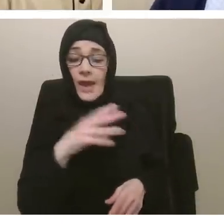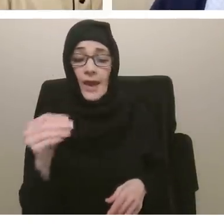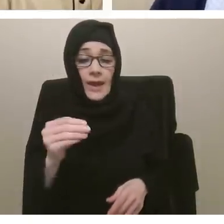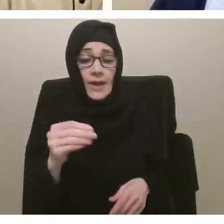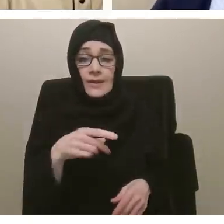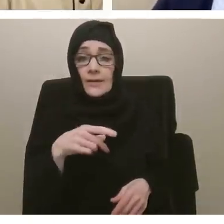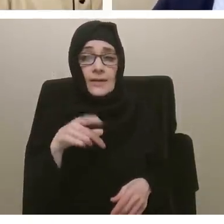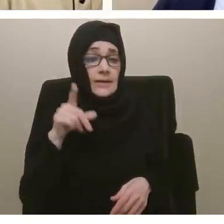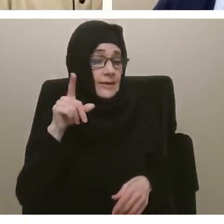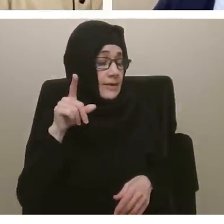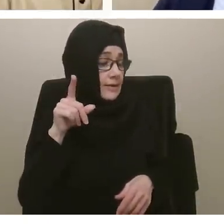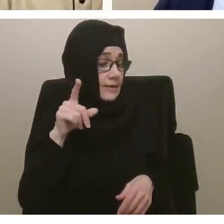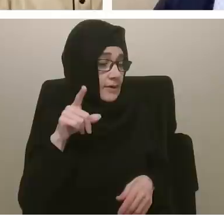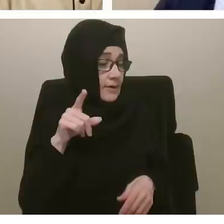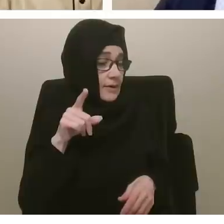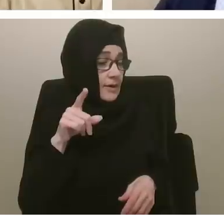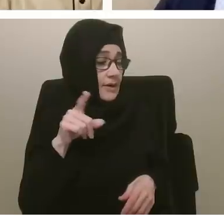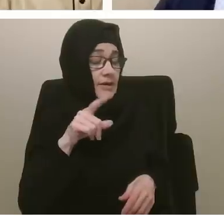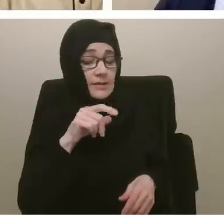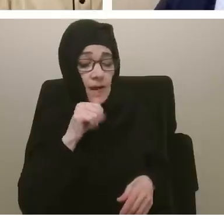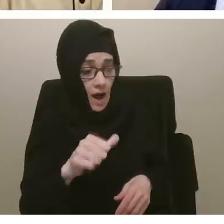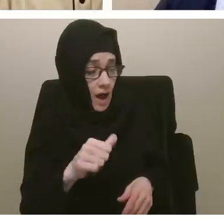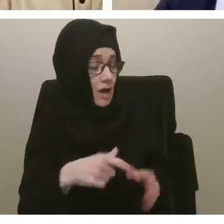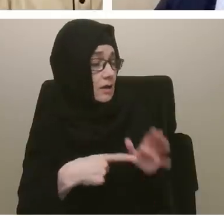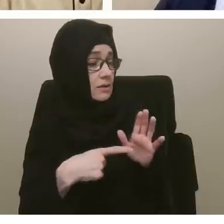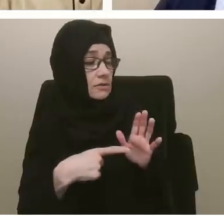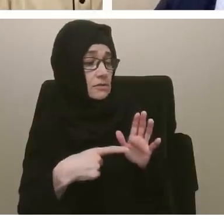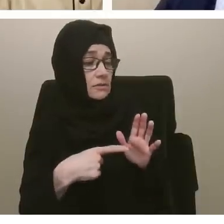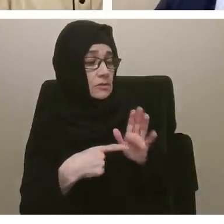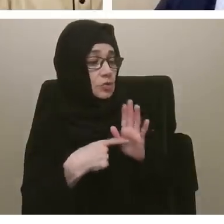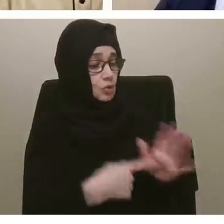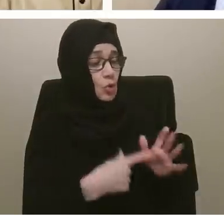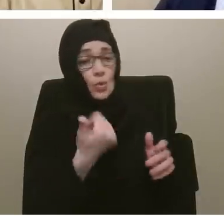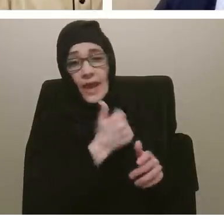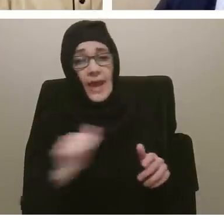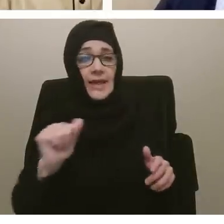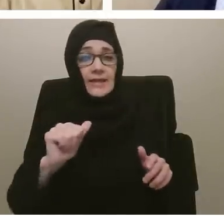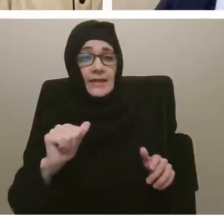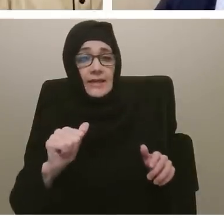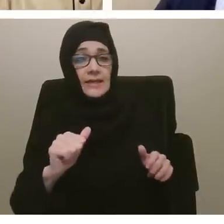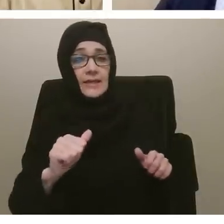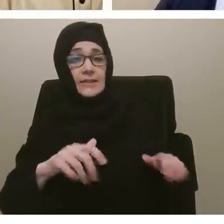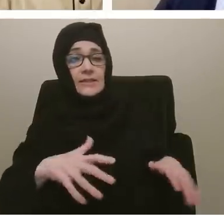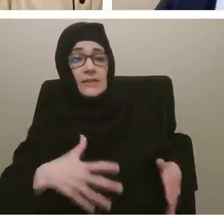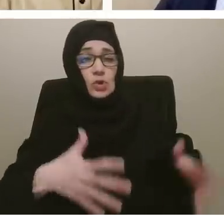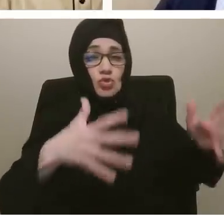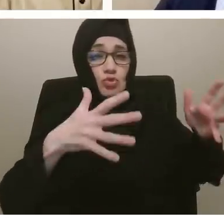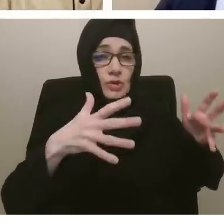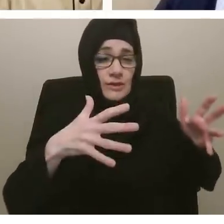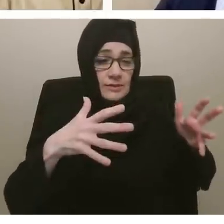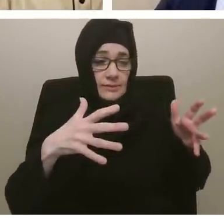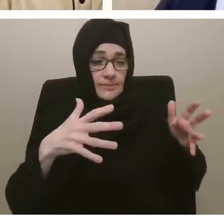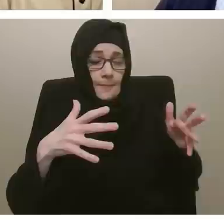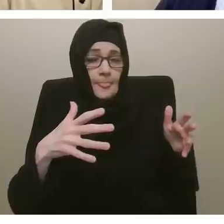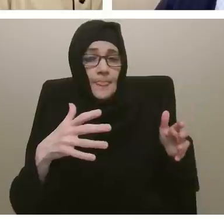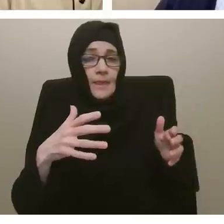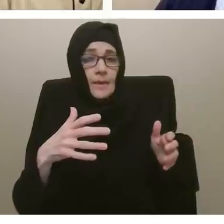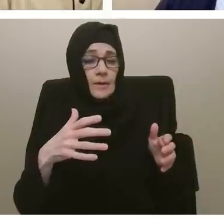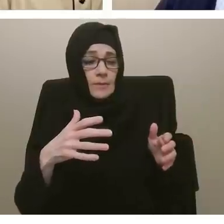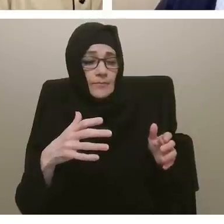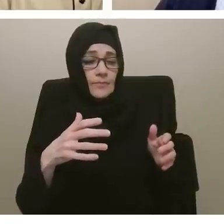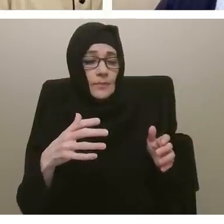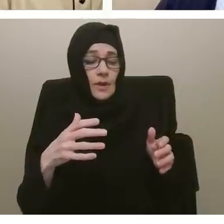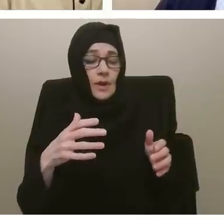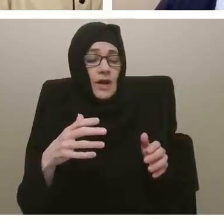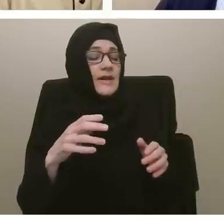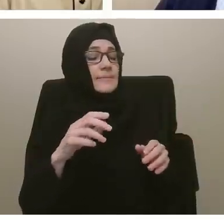hasn't shown any distress, or he hasn't, some scholars would translation would say hate, but it's more of he hasn't distressed you or shown